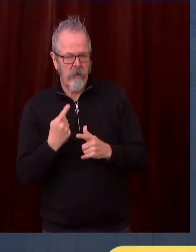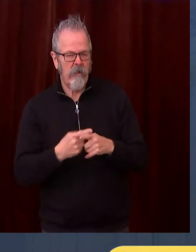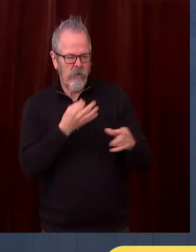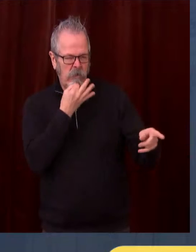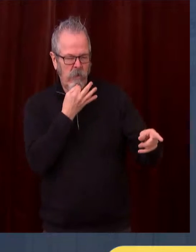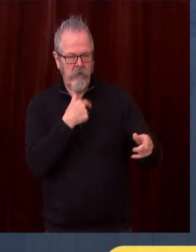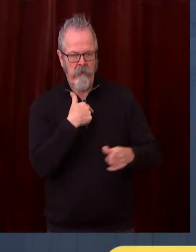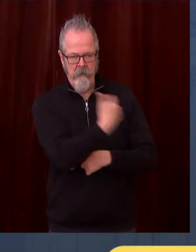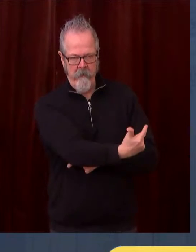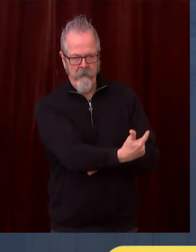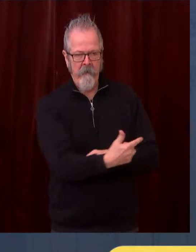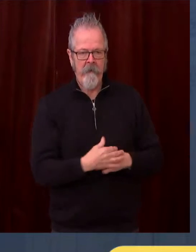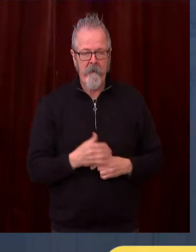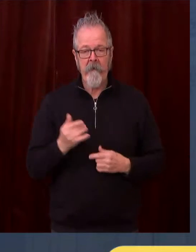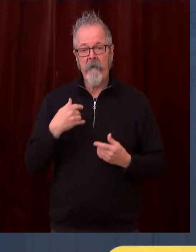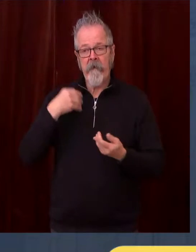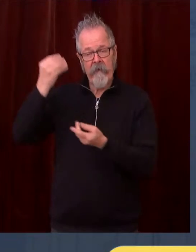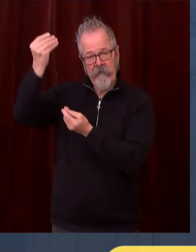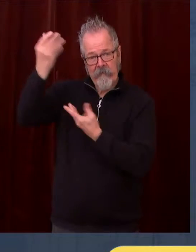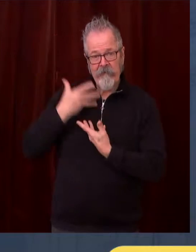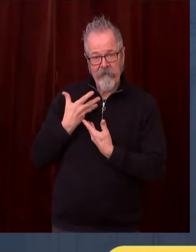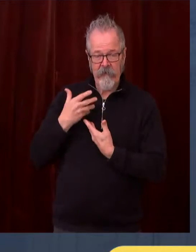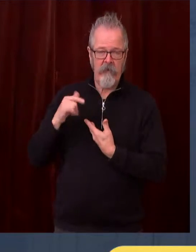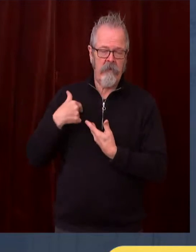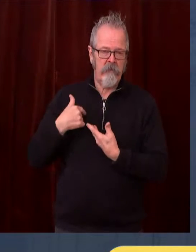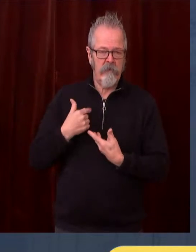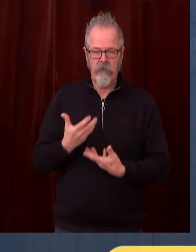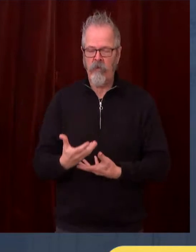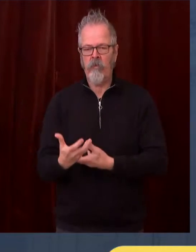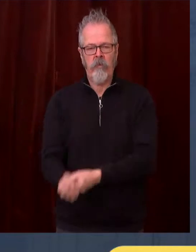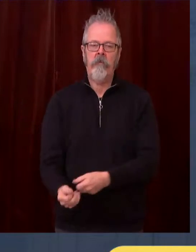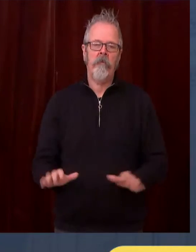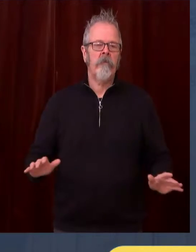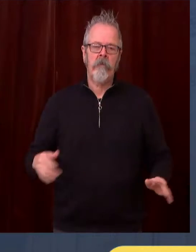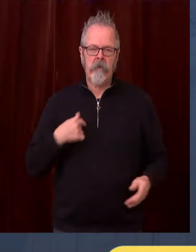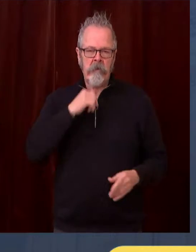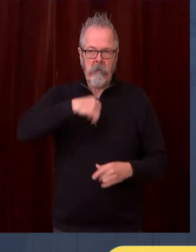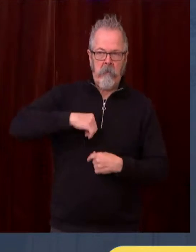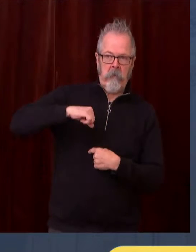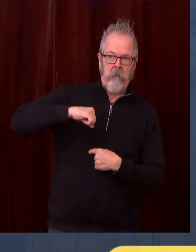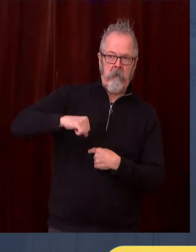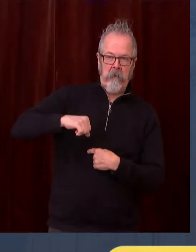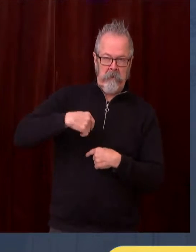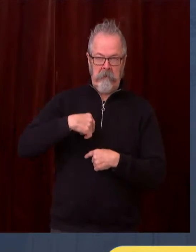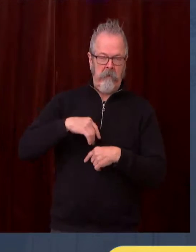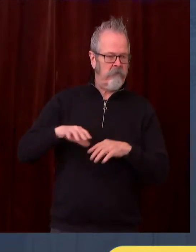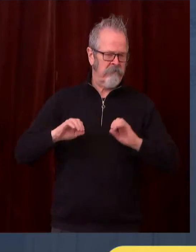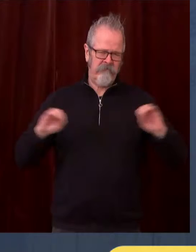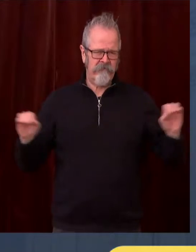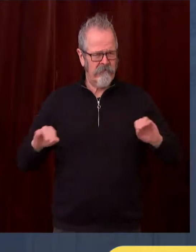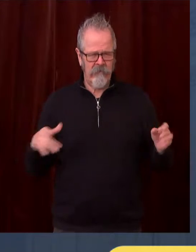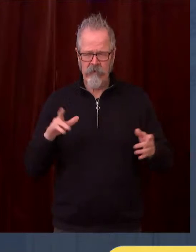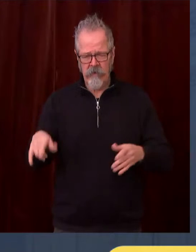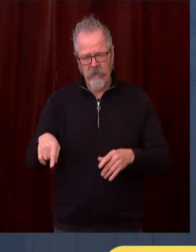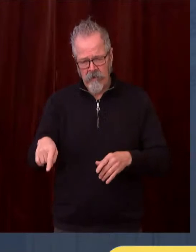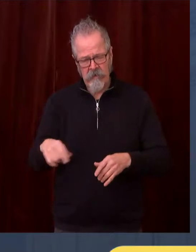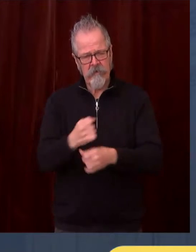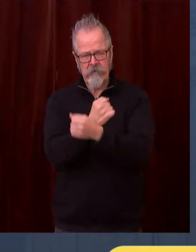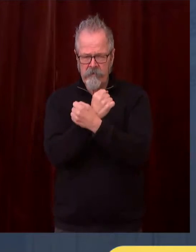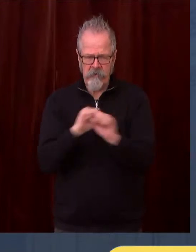fashion. As you know, because there had been some questions raised about the federal approval